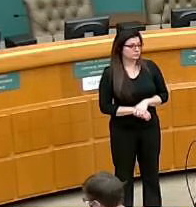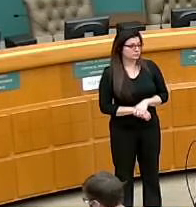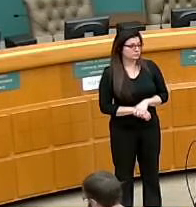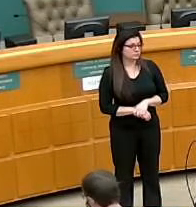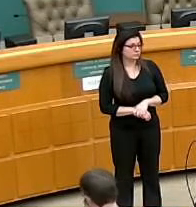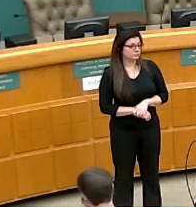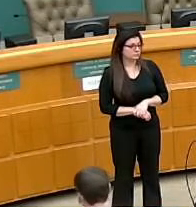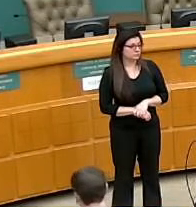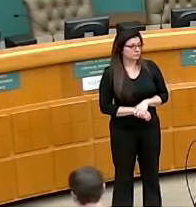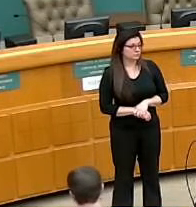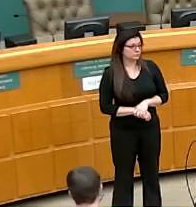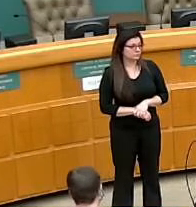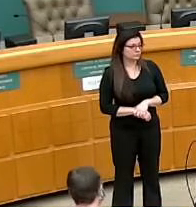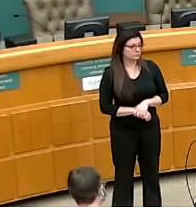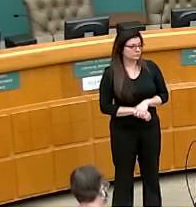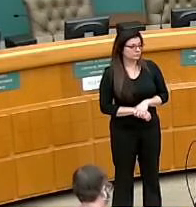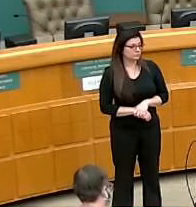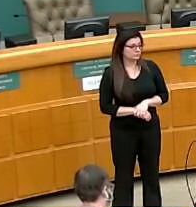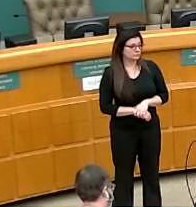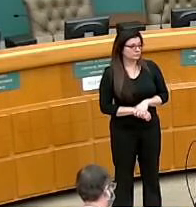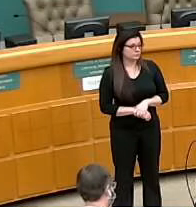1-888-215-2373 o ir a su página